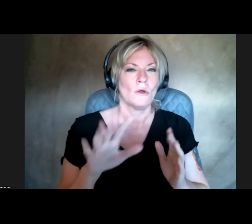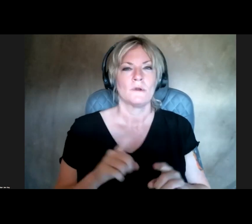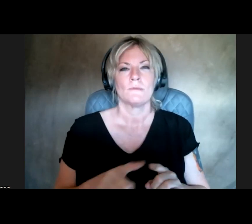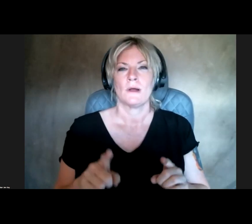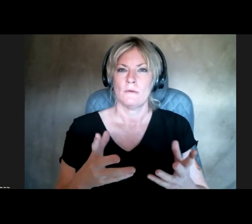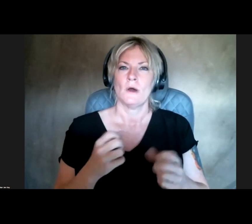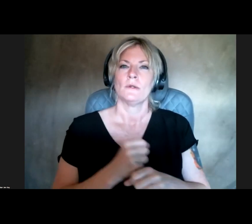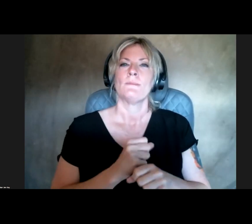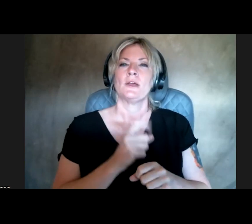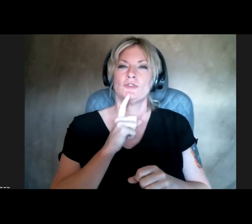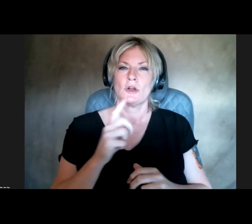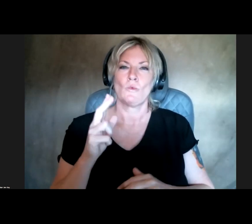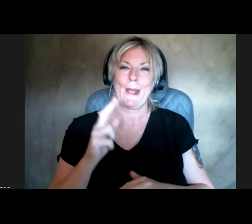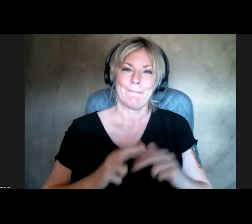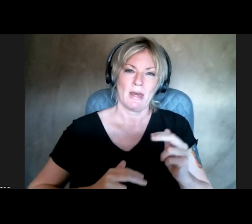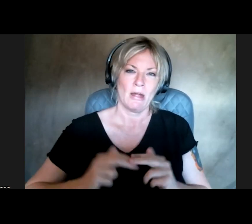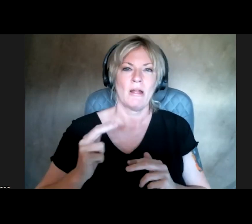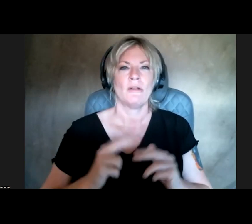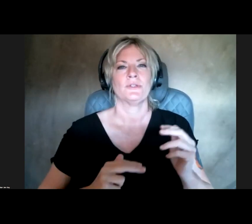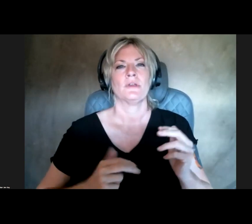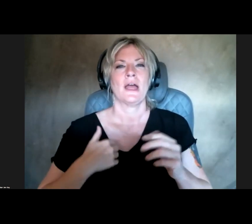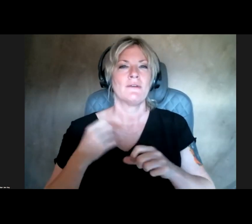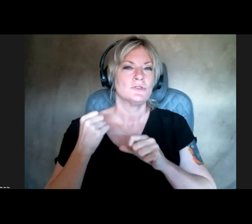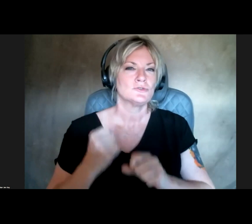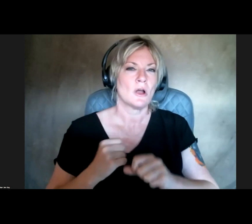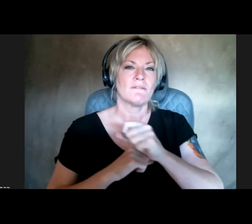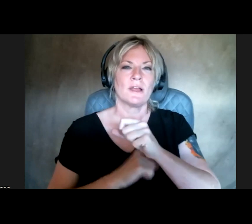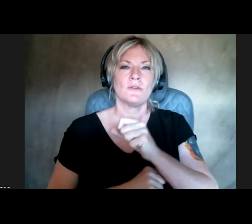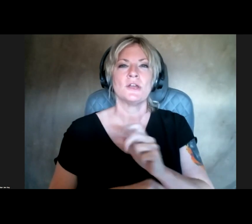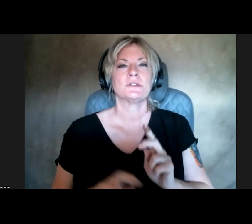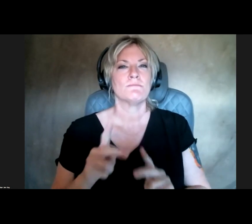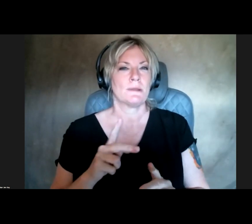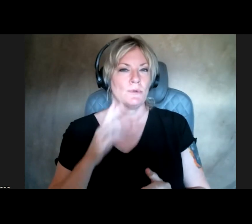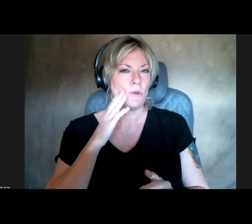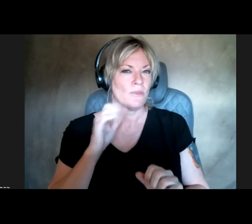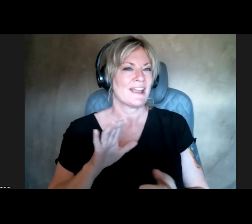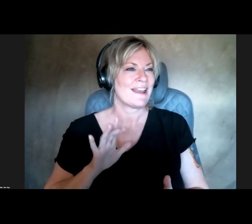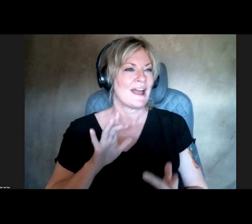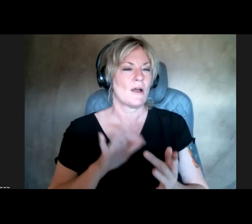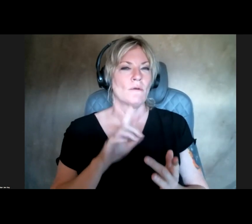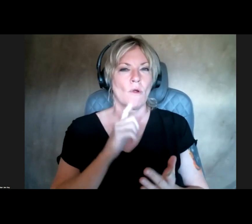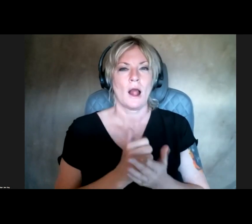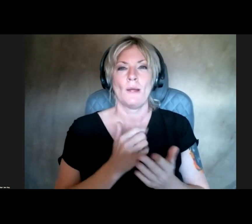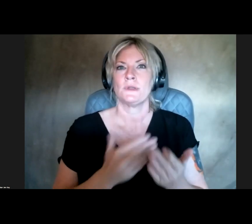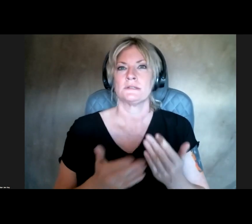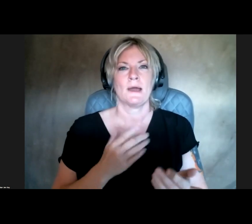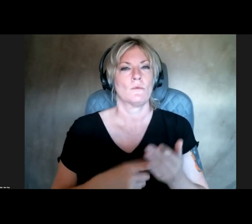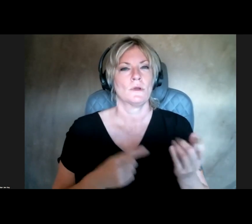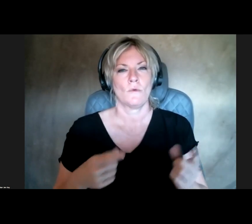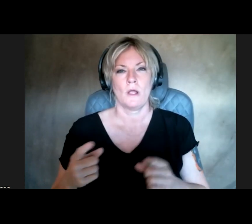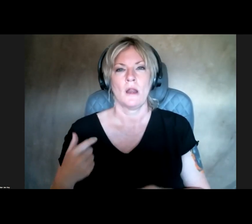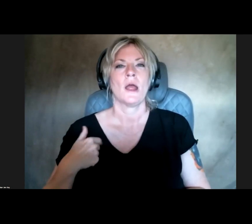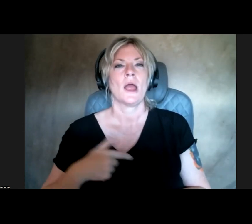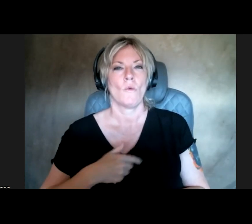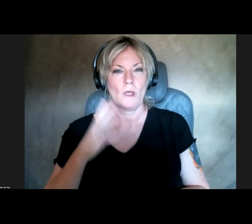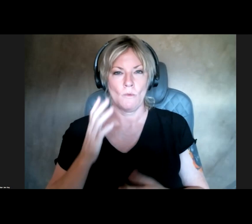we build from a foundation that people know they can outreach for help regardless of what's going on, and we're going to take them